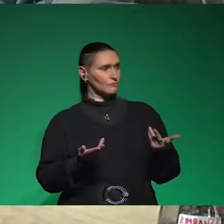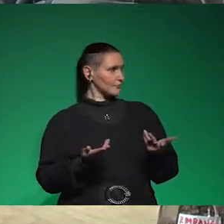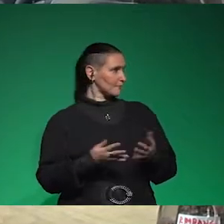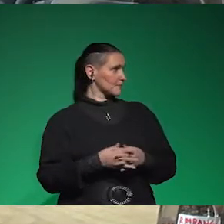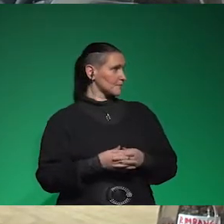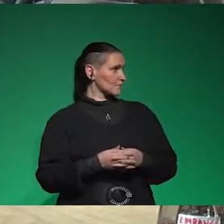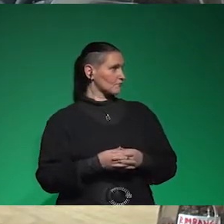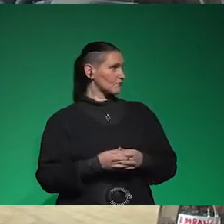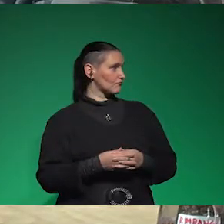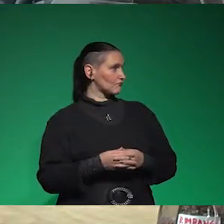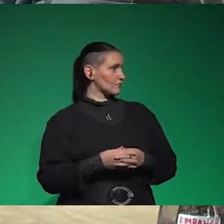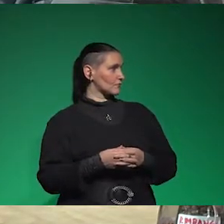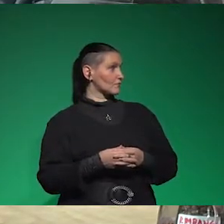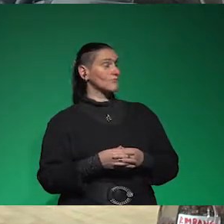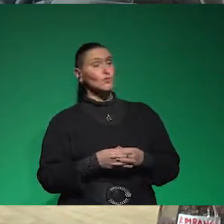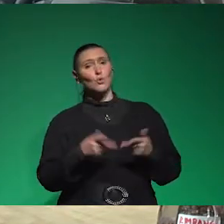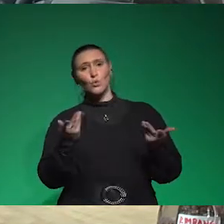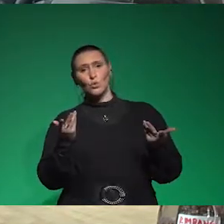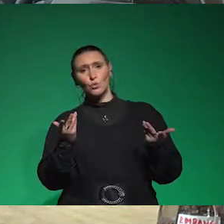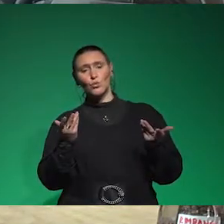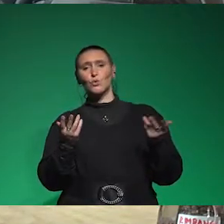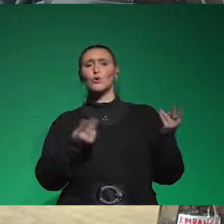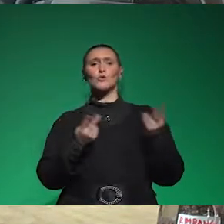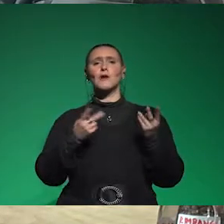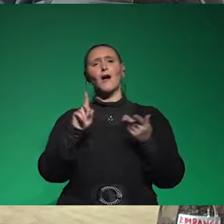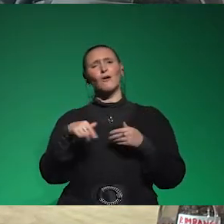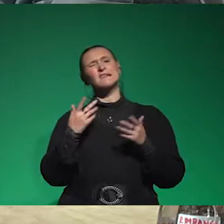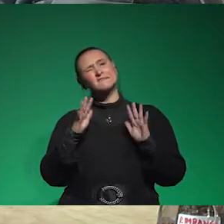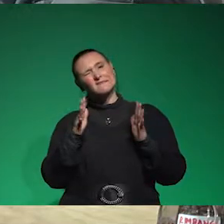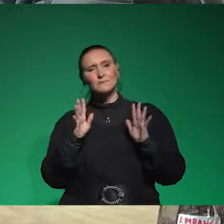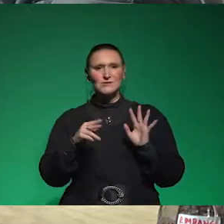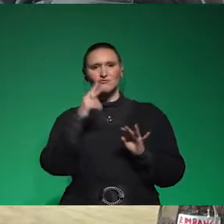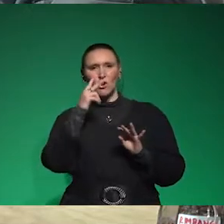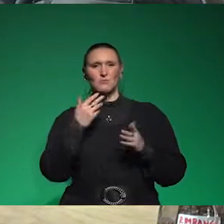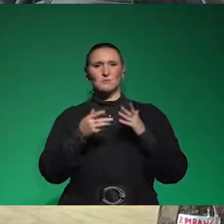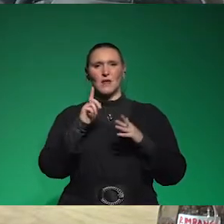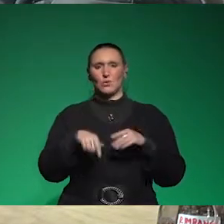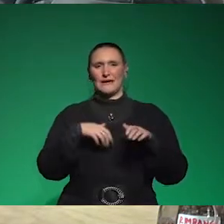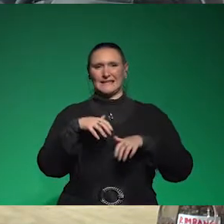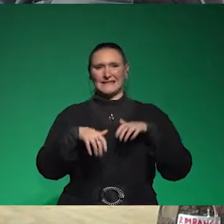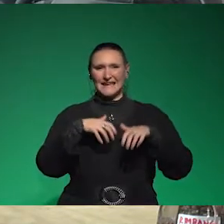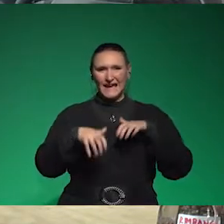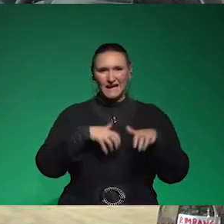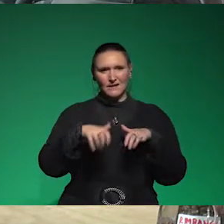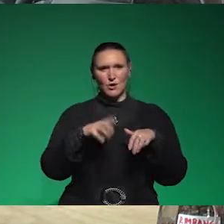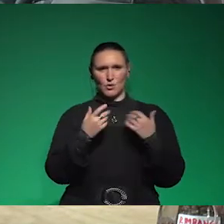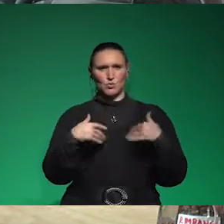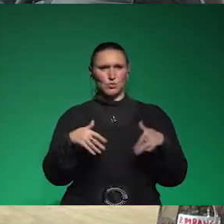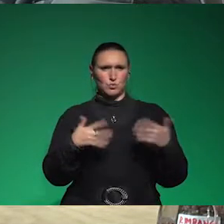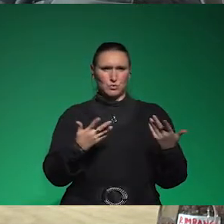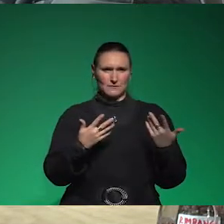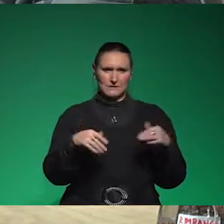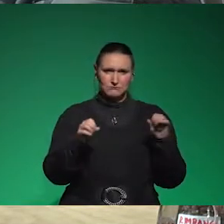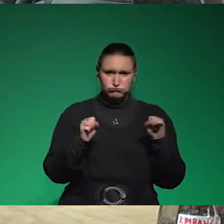still easily can be found houses like this in the area where you organize the In our